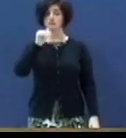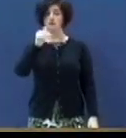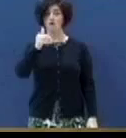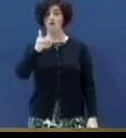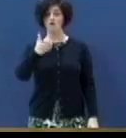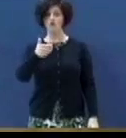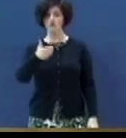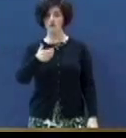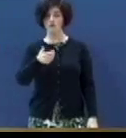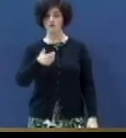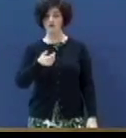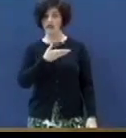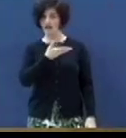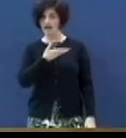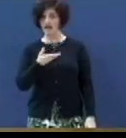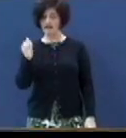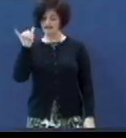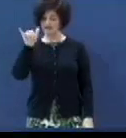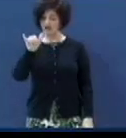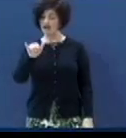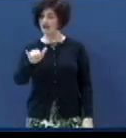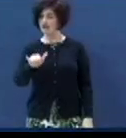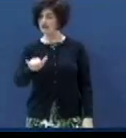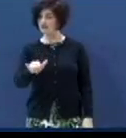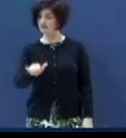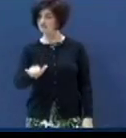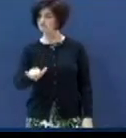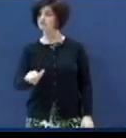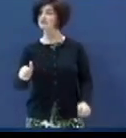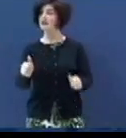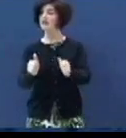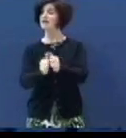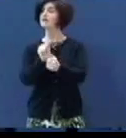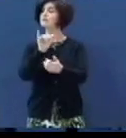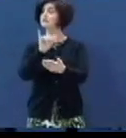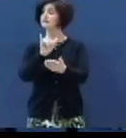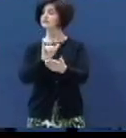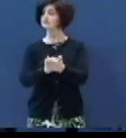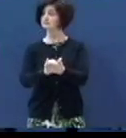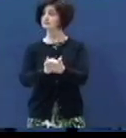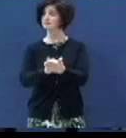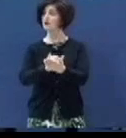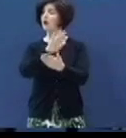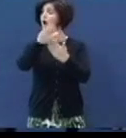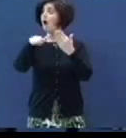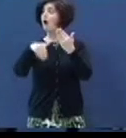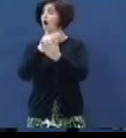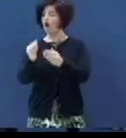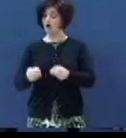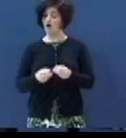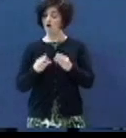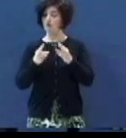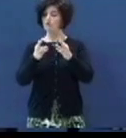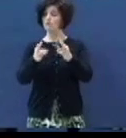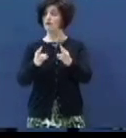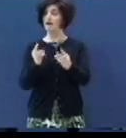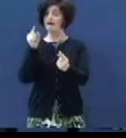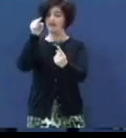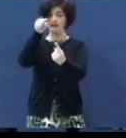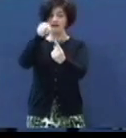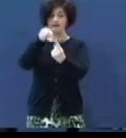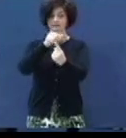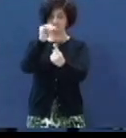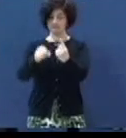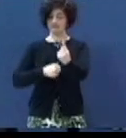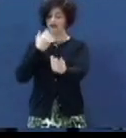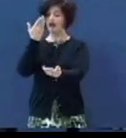soul. And I'll stick with the old stuff all the way until I get